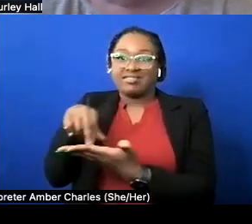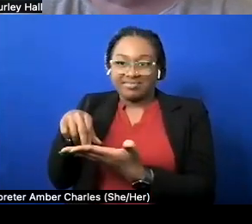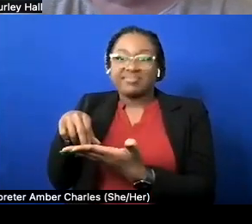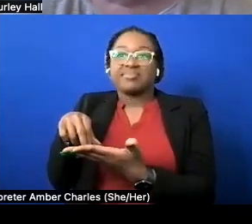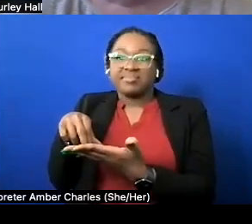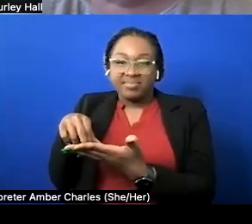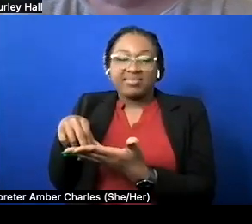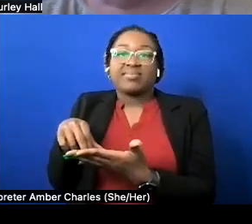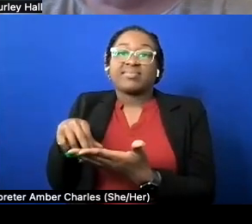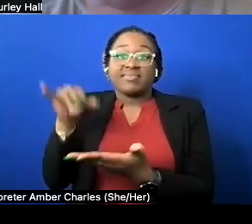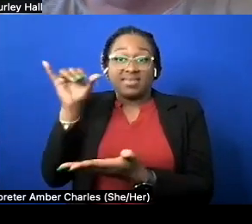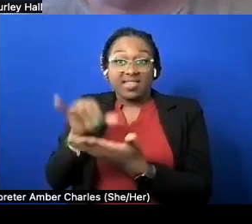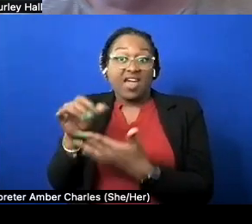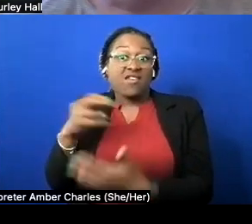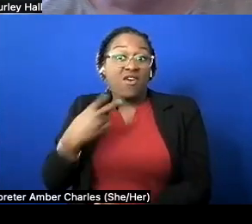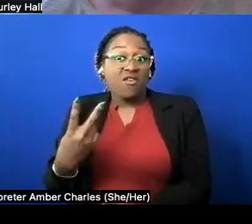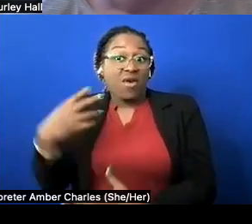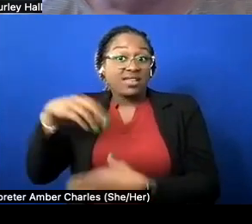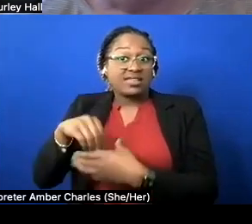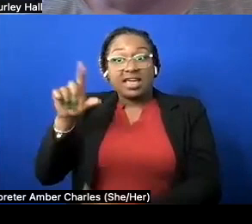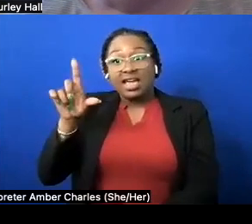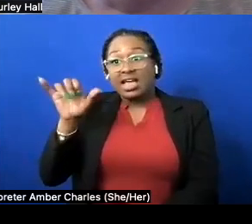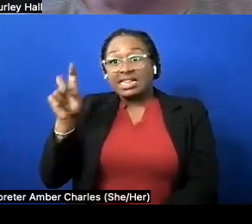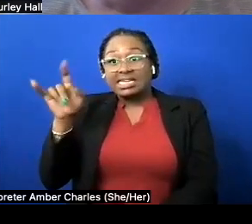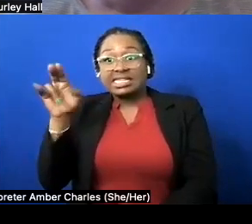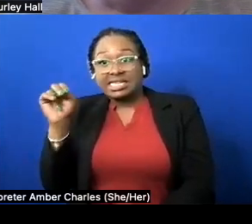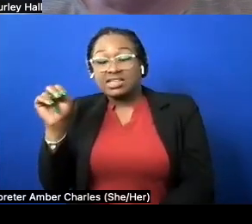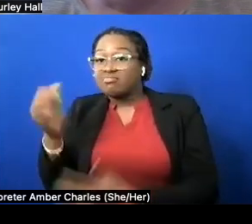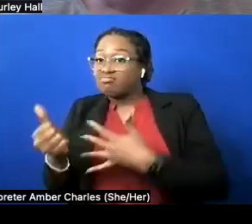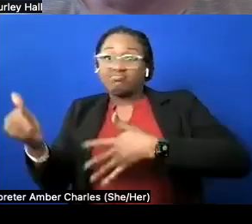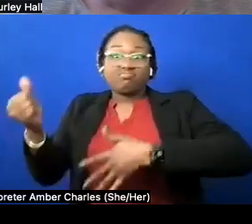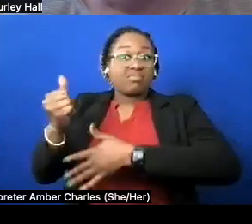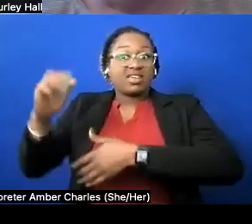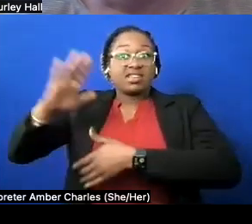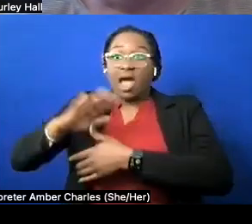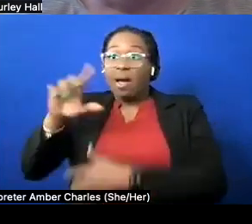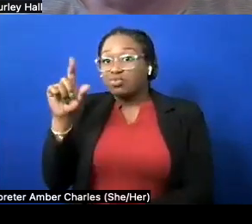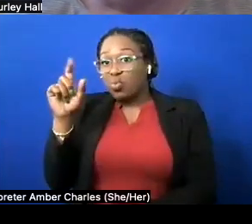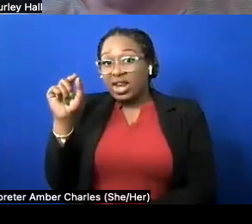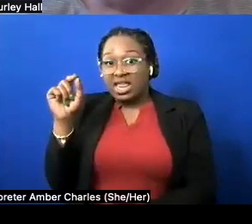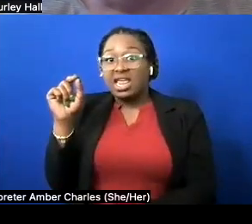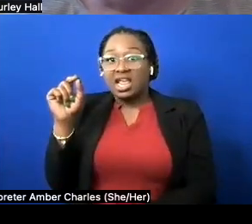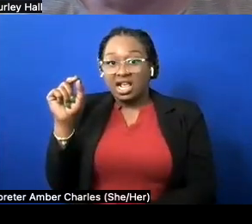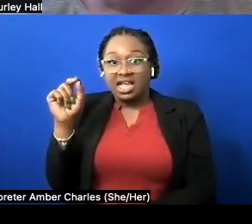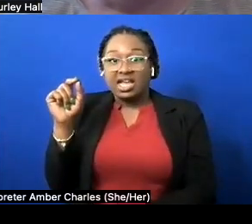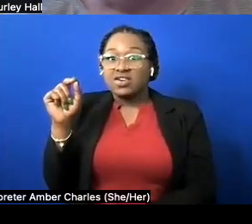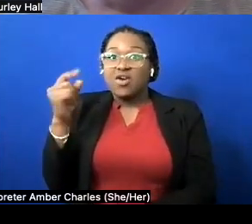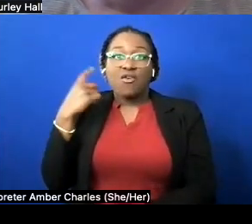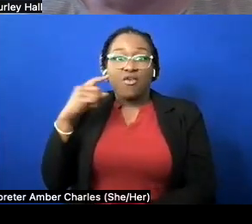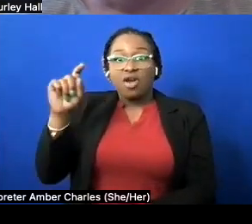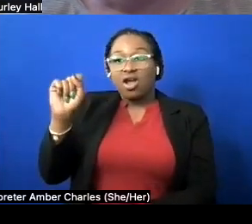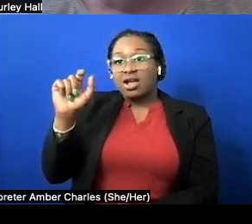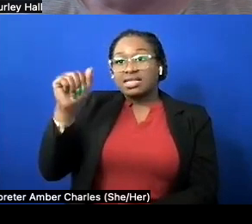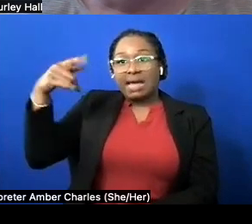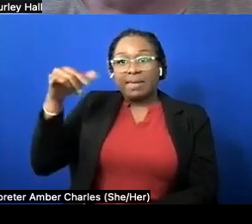noted voice on LinkedIn, she is ranked in the top 20 of to Pleo's 100 Best